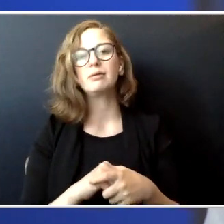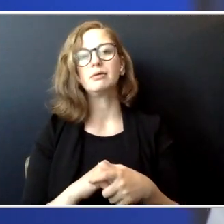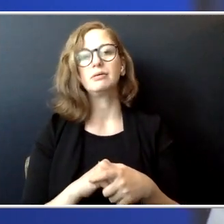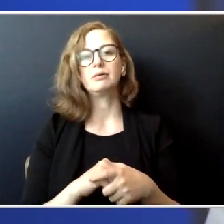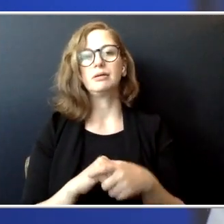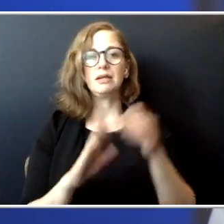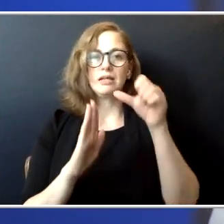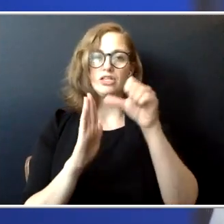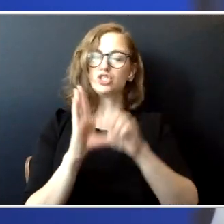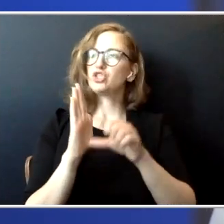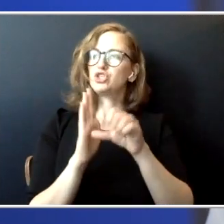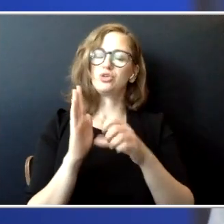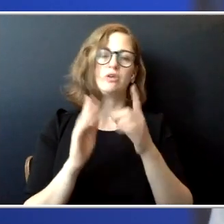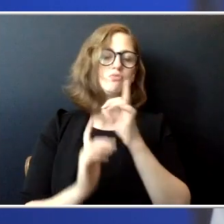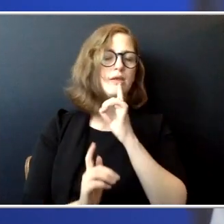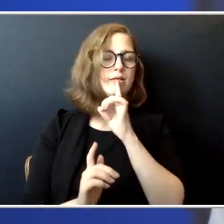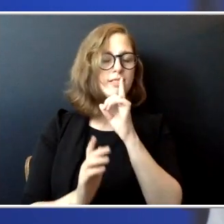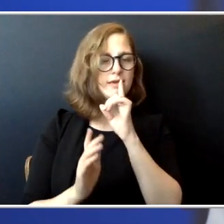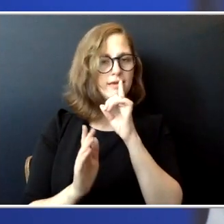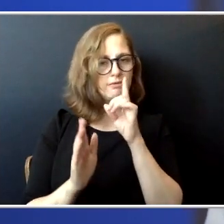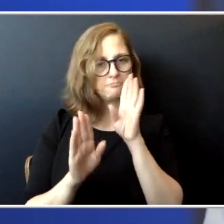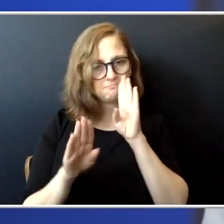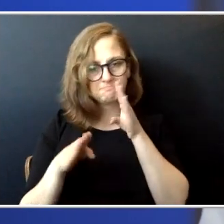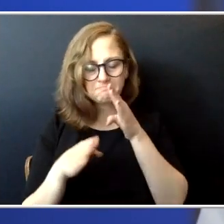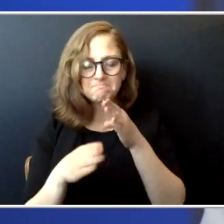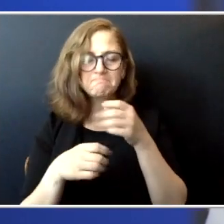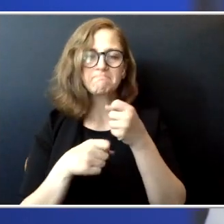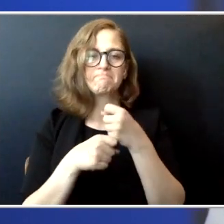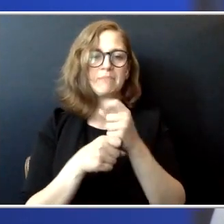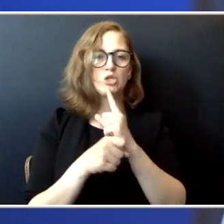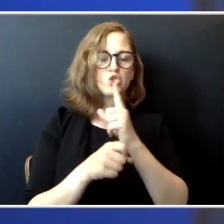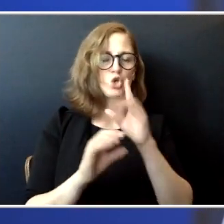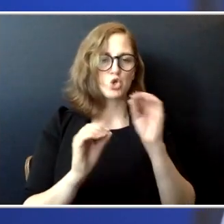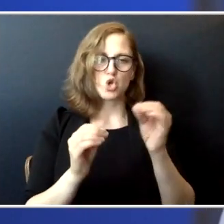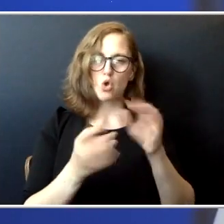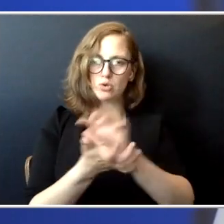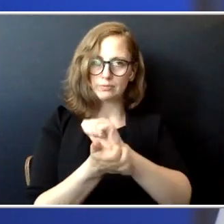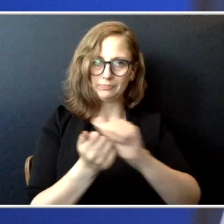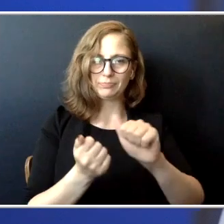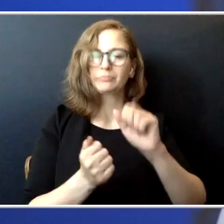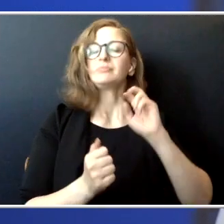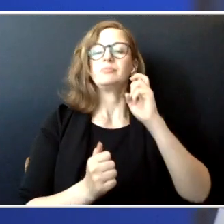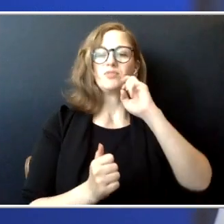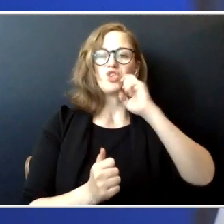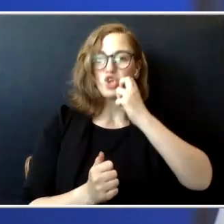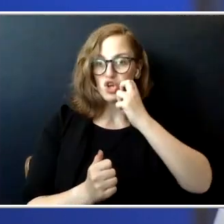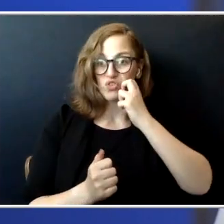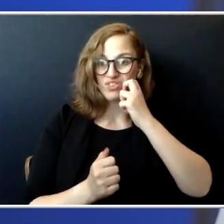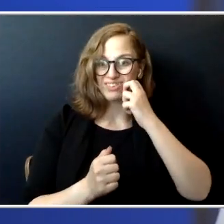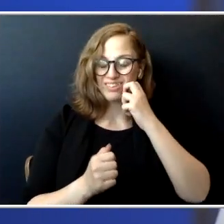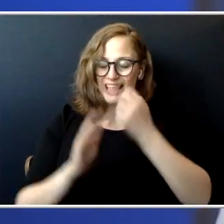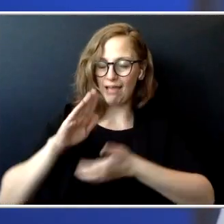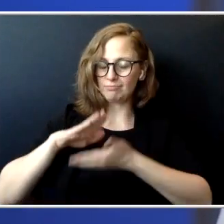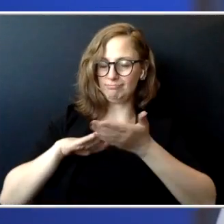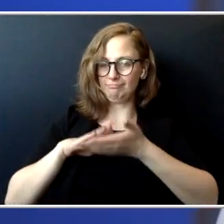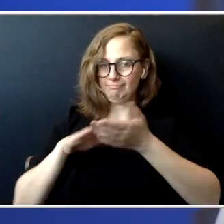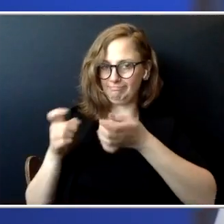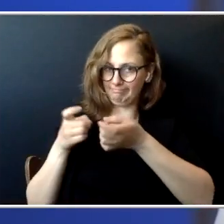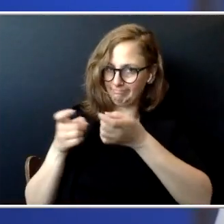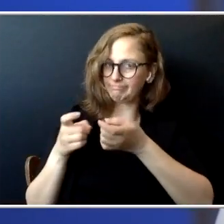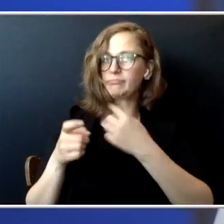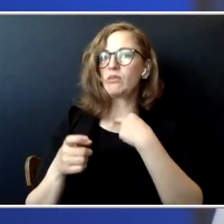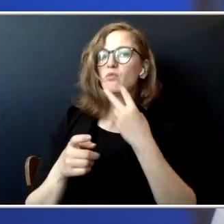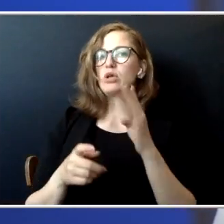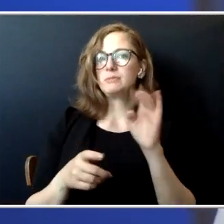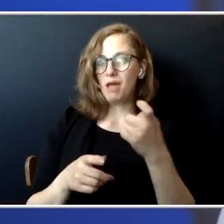any damage to the nerves that go to the voice box, and they run near the parathyroid glands. Most of the time, we don't have to do a lot